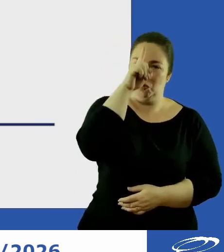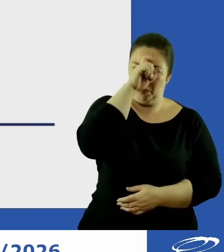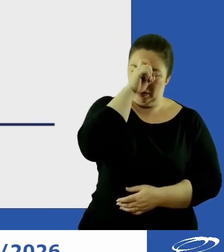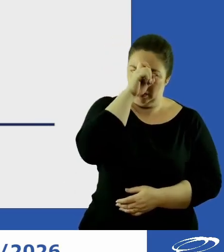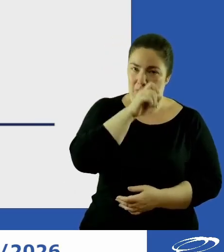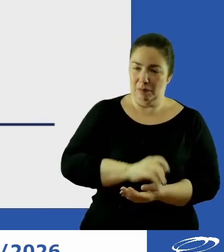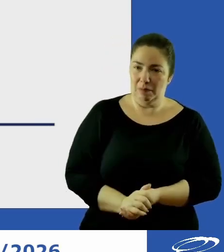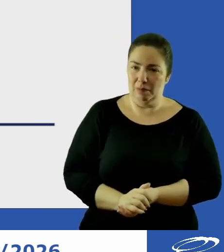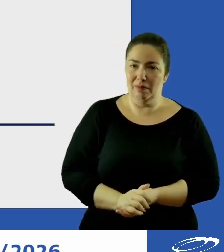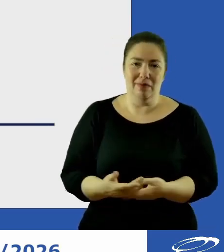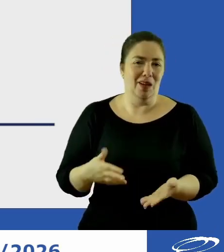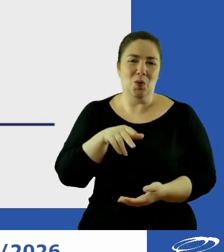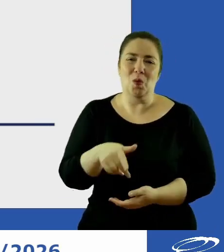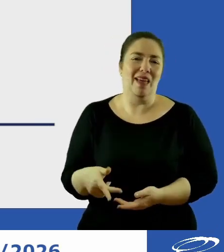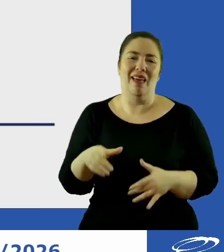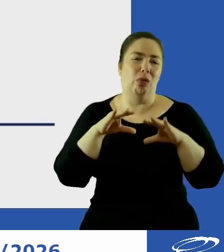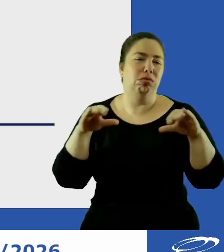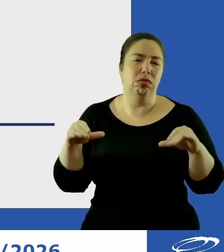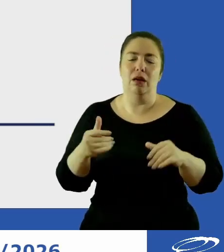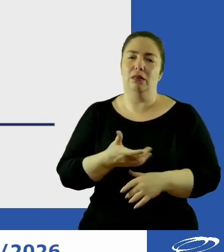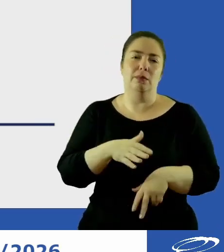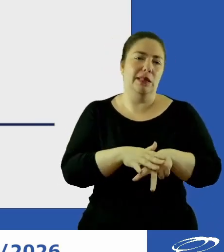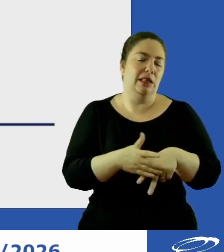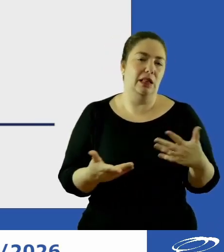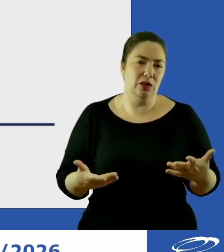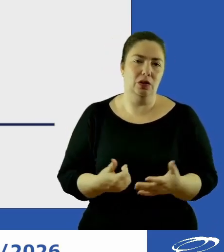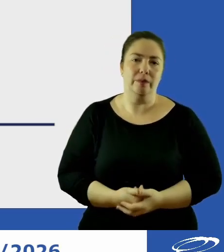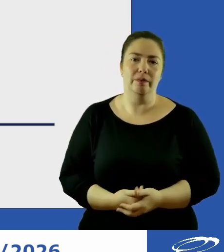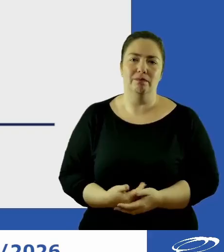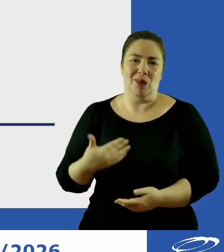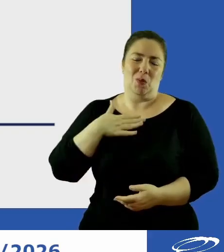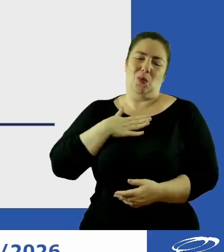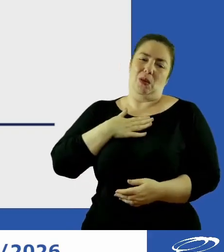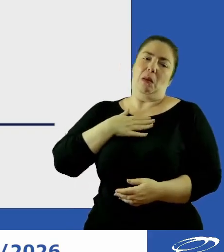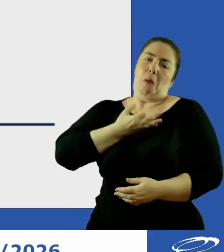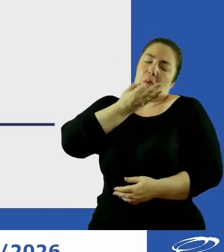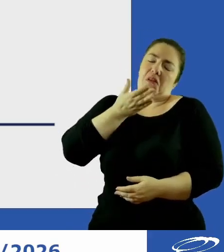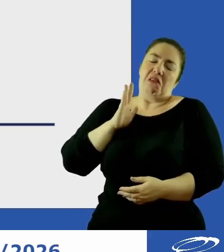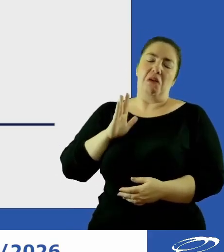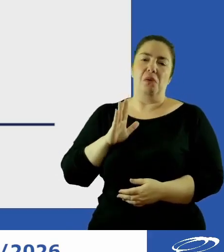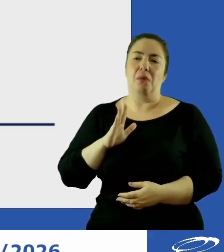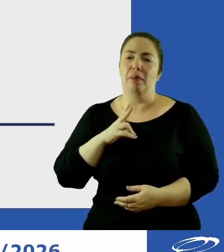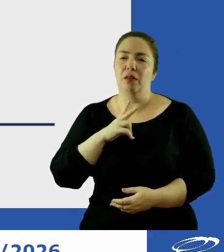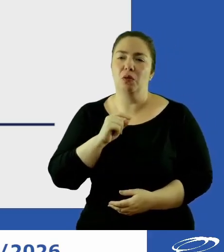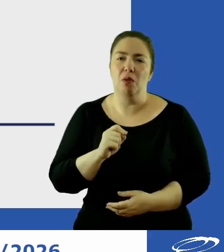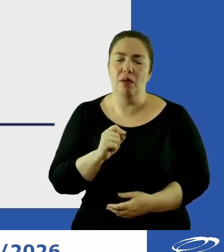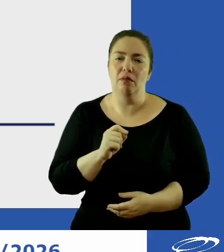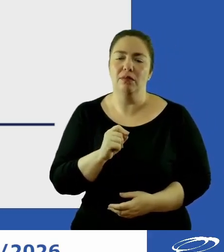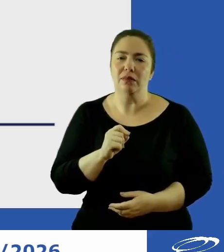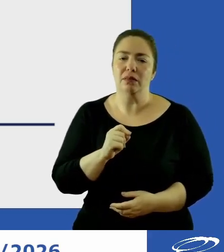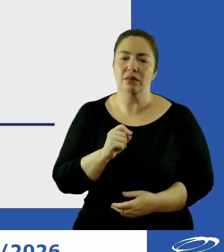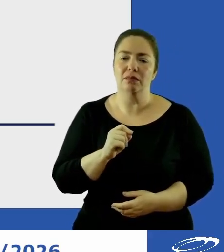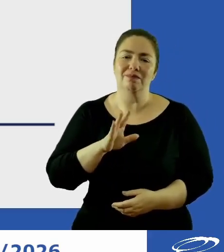quite comfortable. And what I can tell you from my experience is that both drugs are safe, no problems in terms of